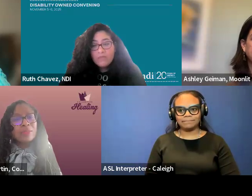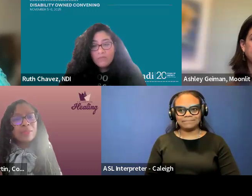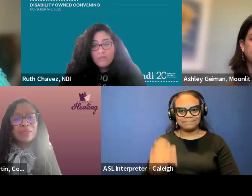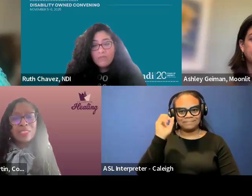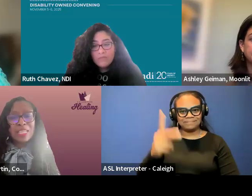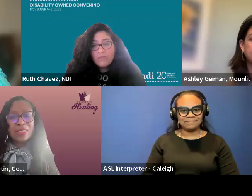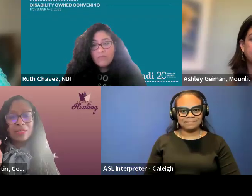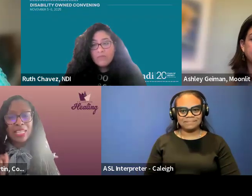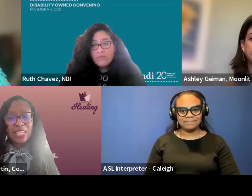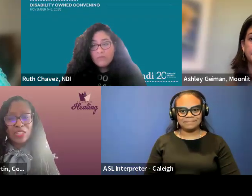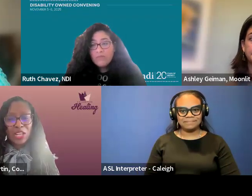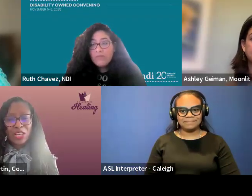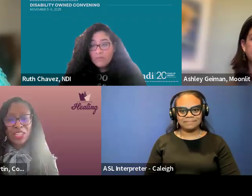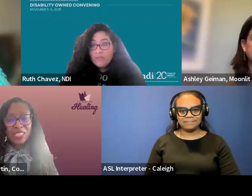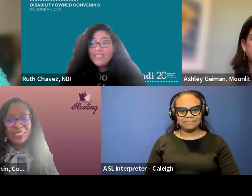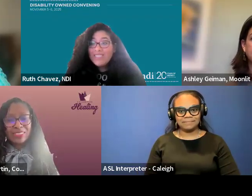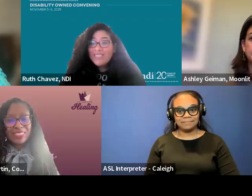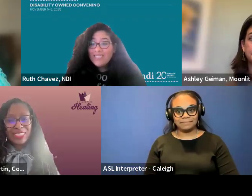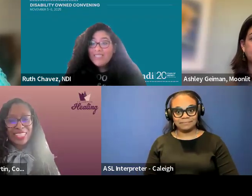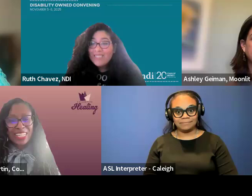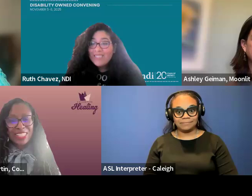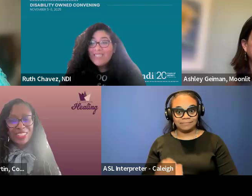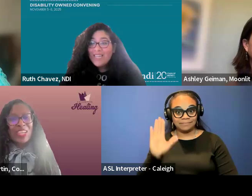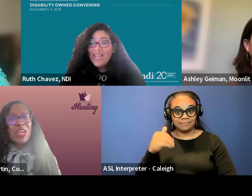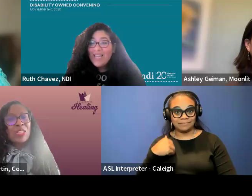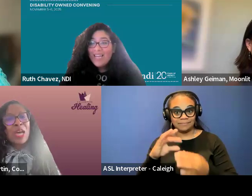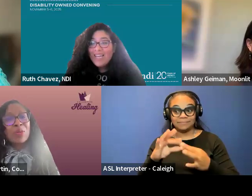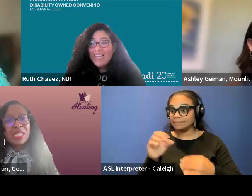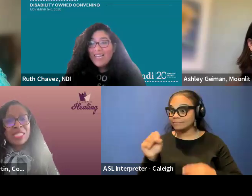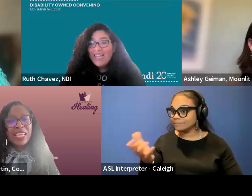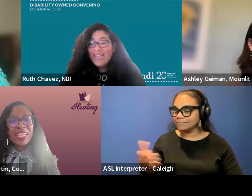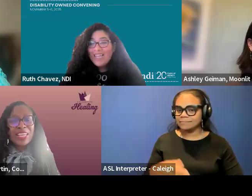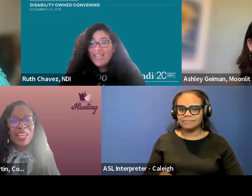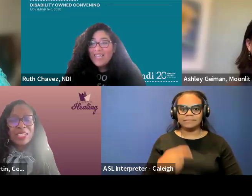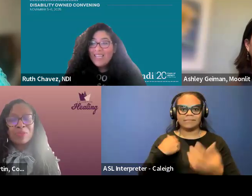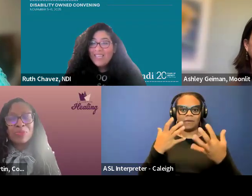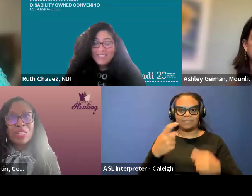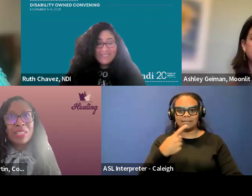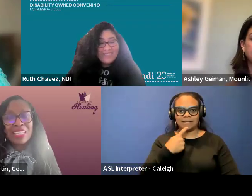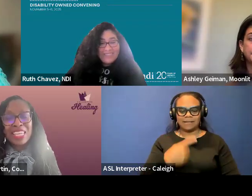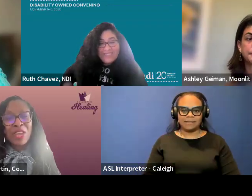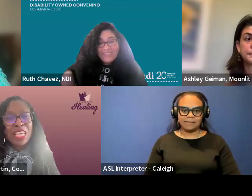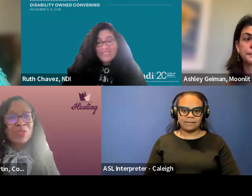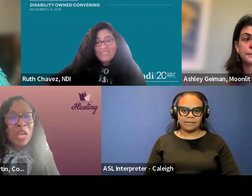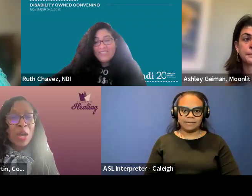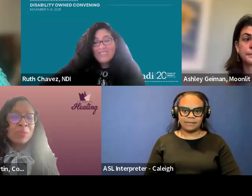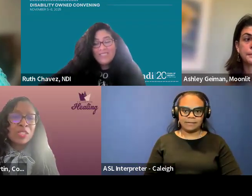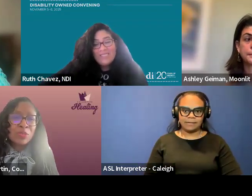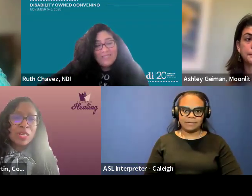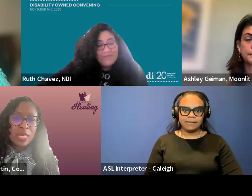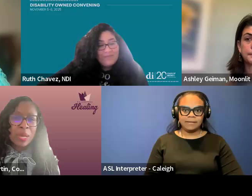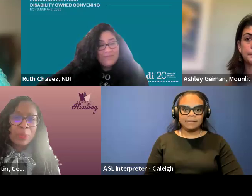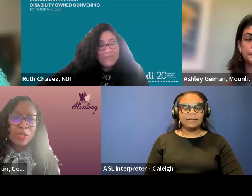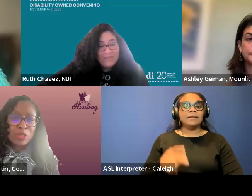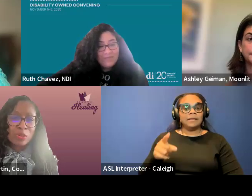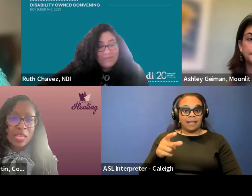Okay. So this is for all the Can I panelists. share? Uh-huh. So I would say it has helped me